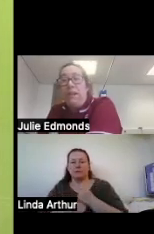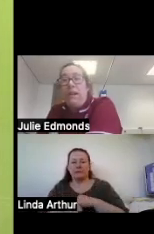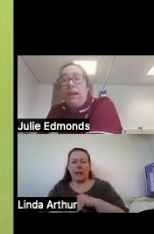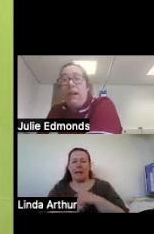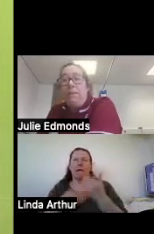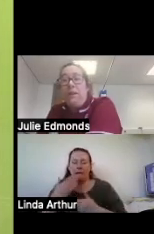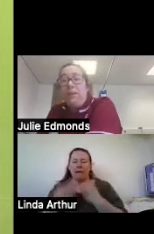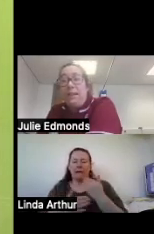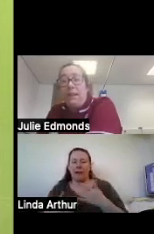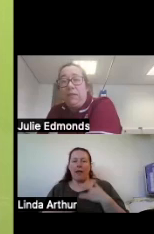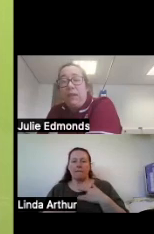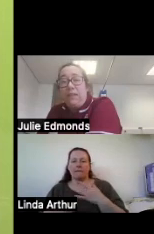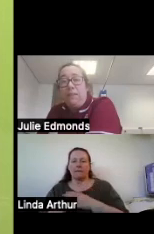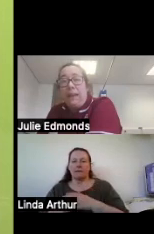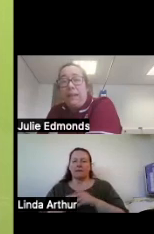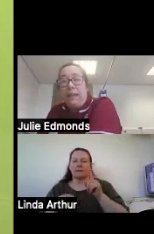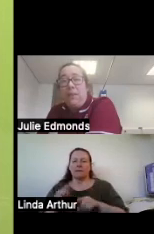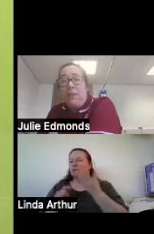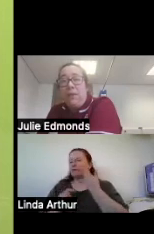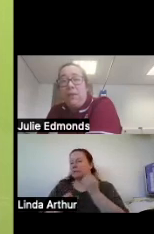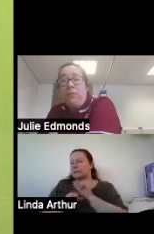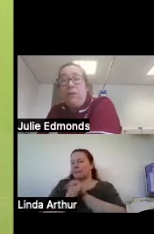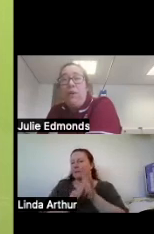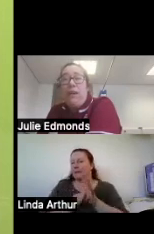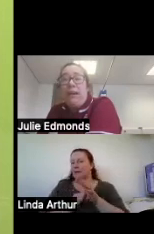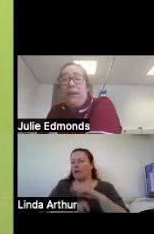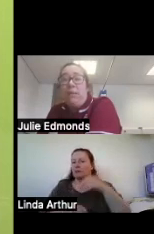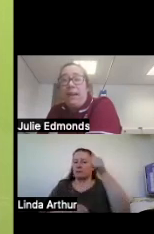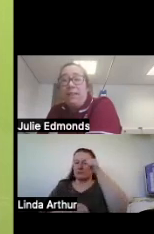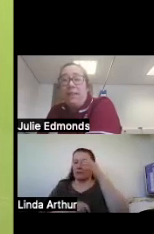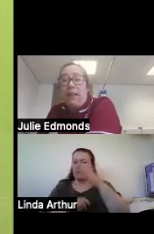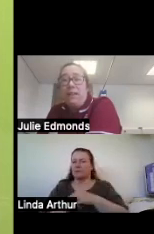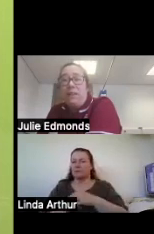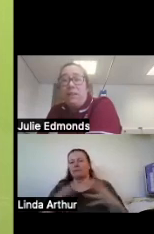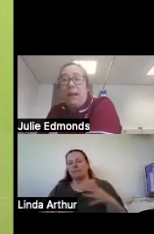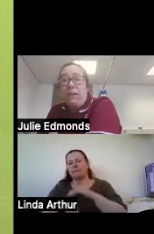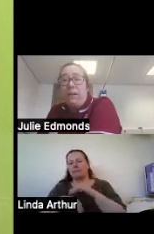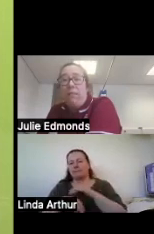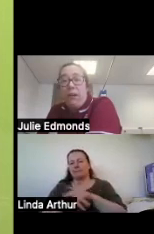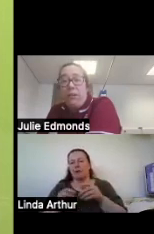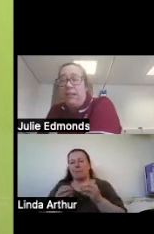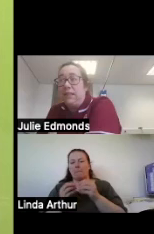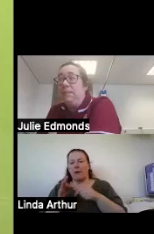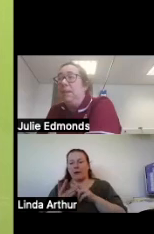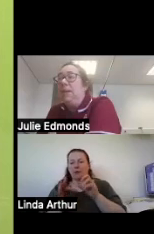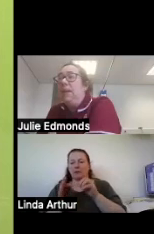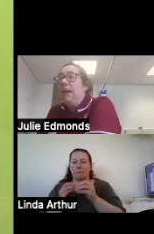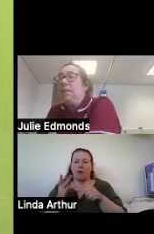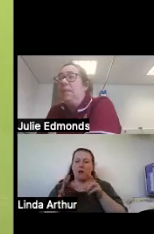lives, especially the recent pandemic. We've all known it can have a massive effect on our bladder and bowel